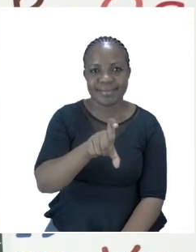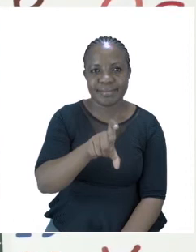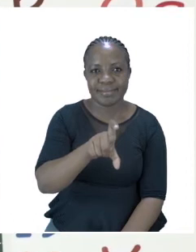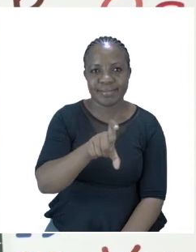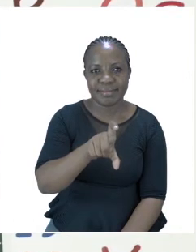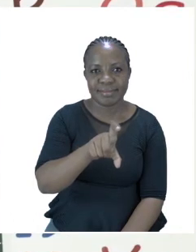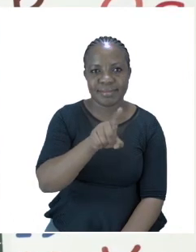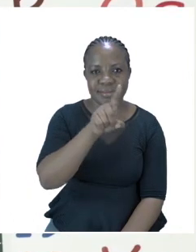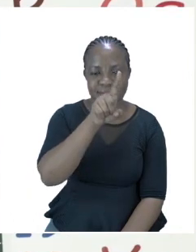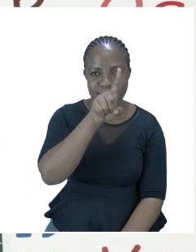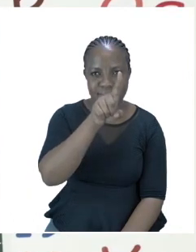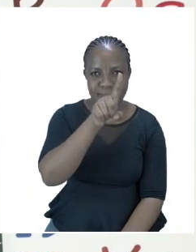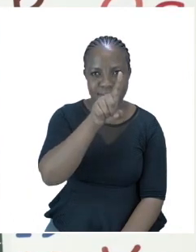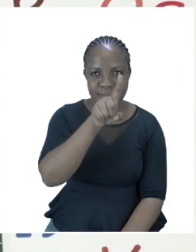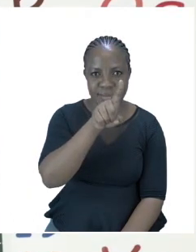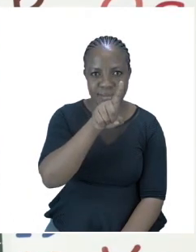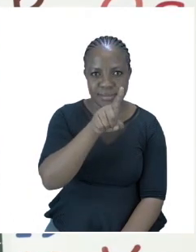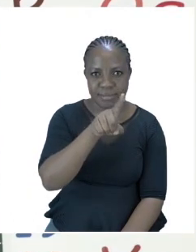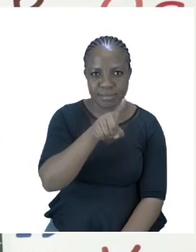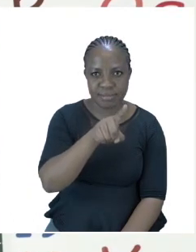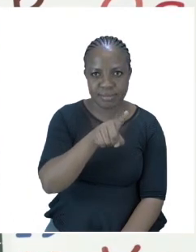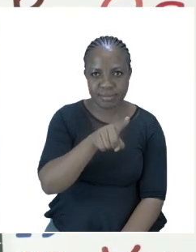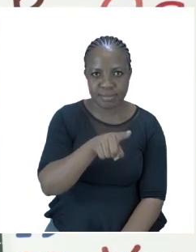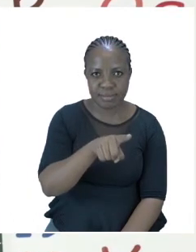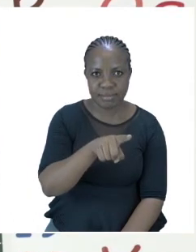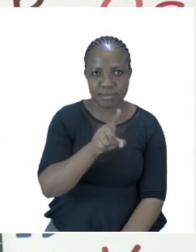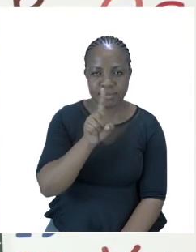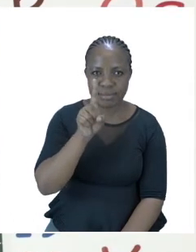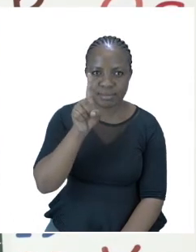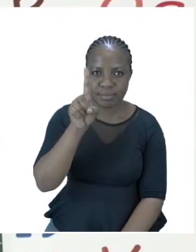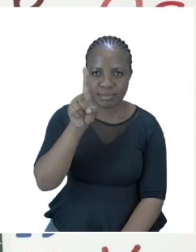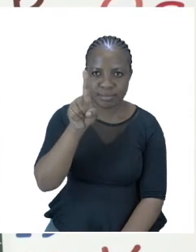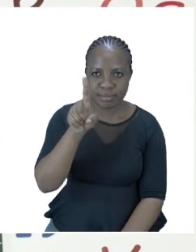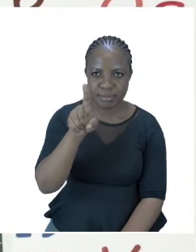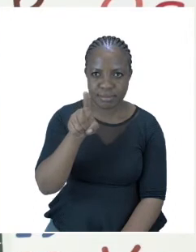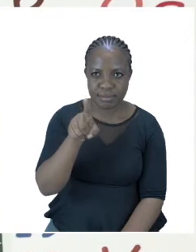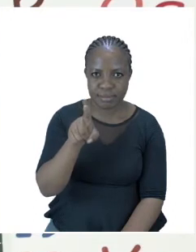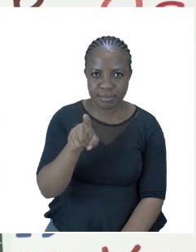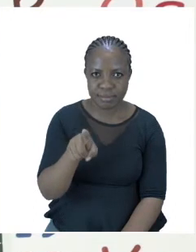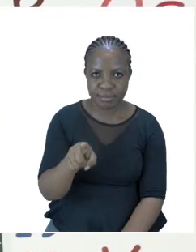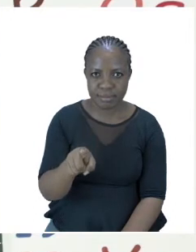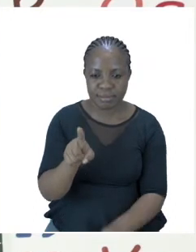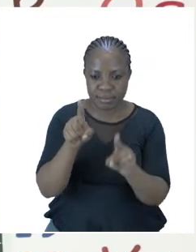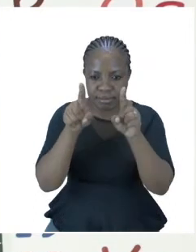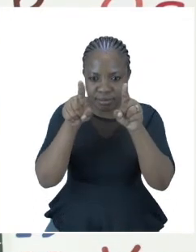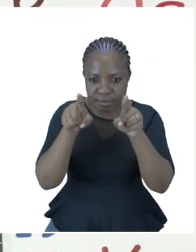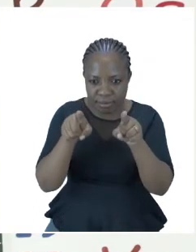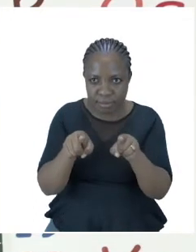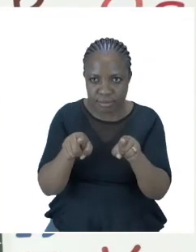his arms and legs straight up and then his